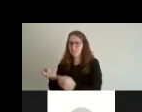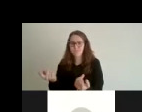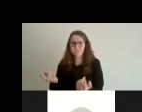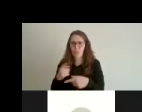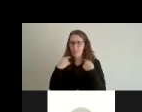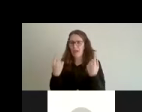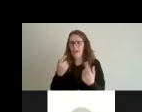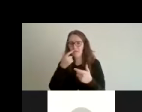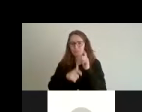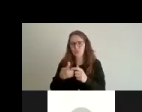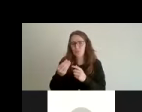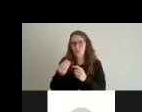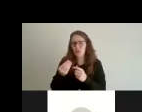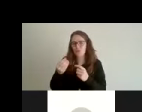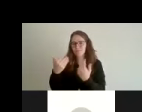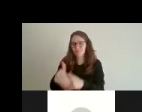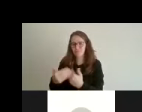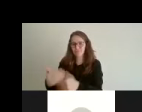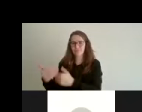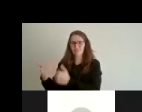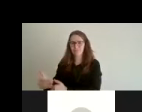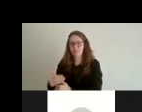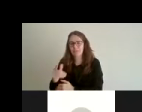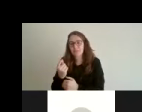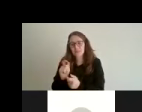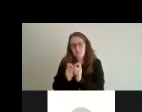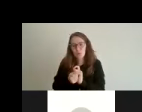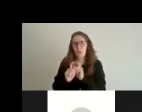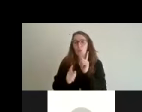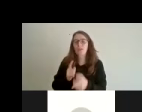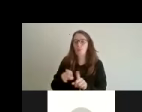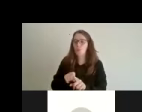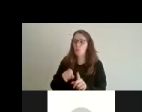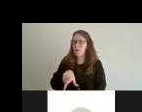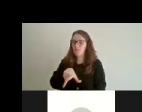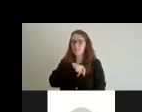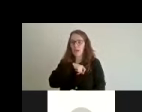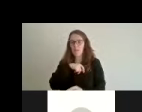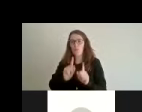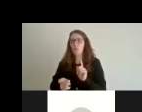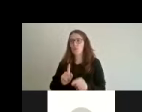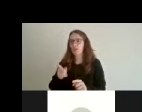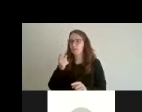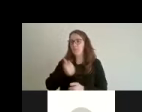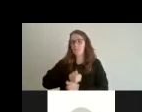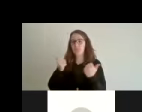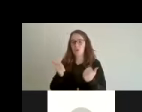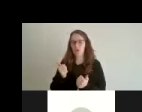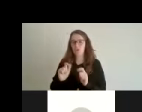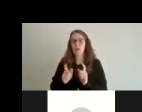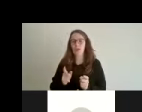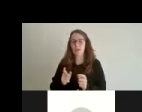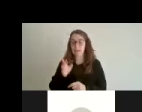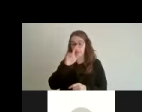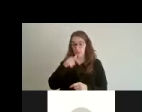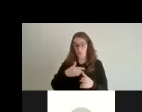The metrics is flawed. We have to revise what is a merit. Maybe it's a merit to be from a